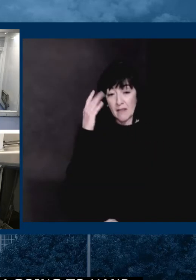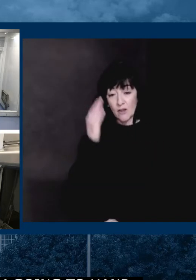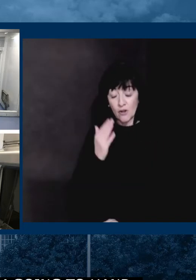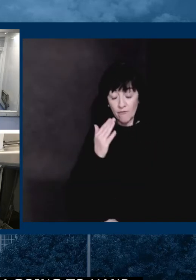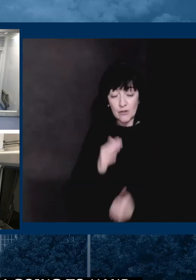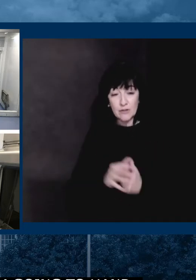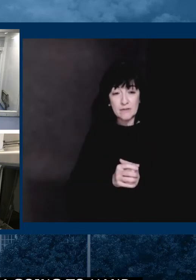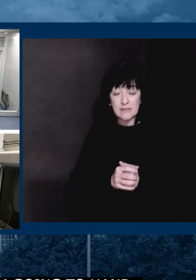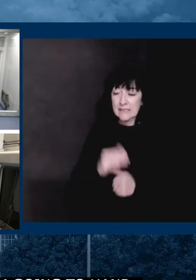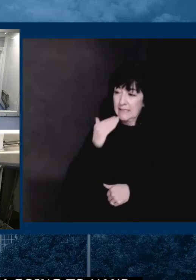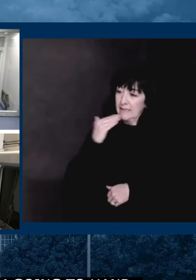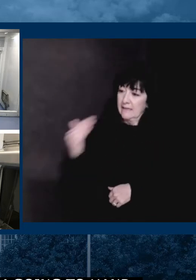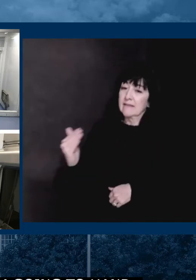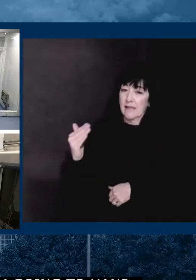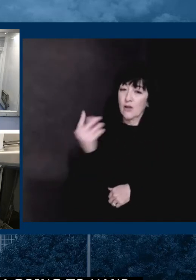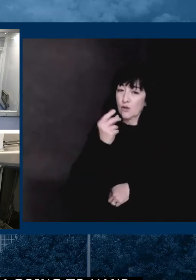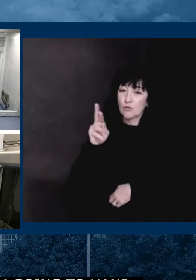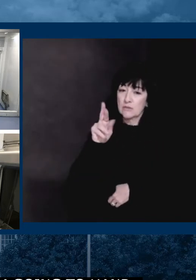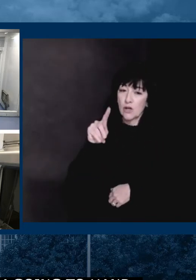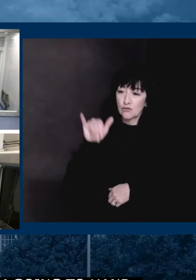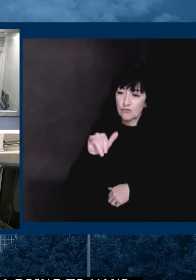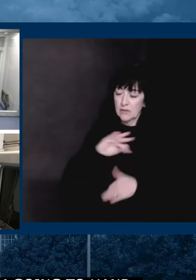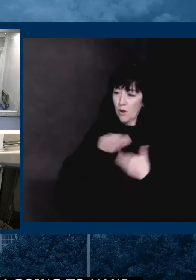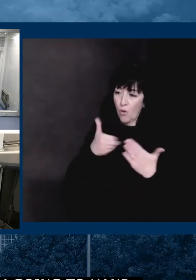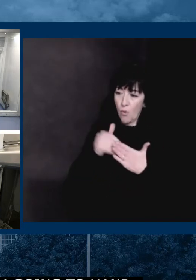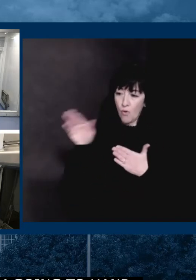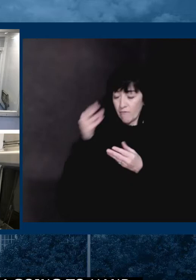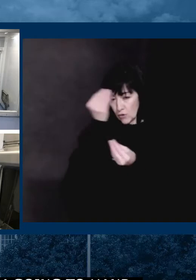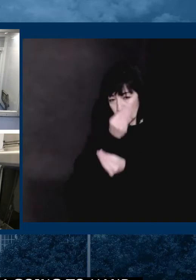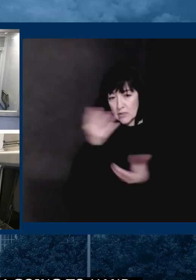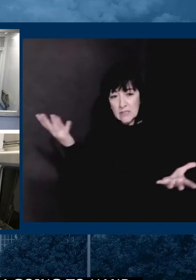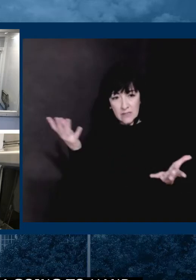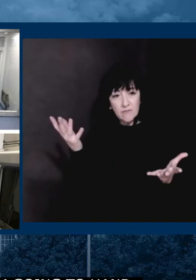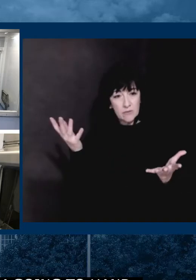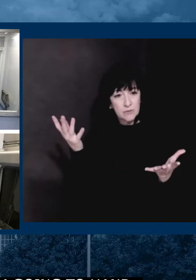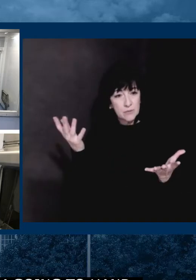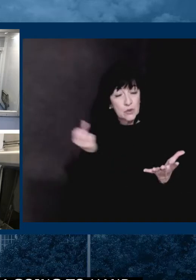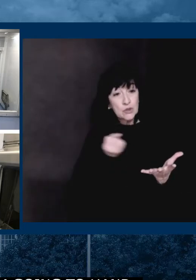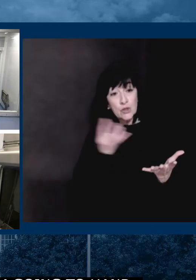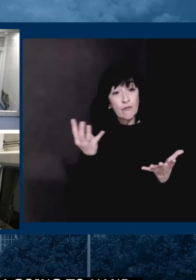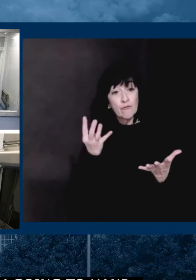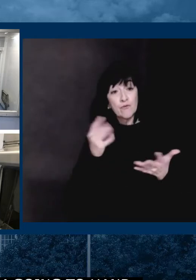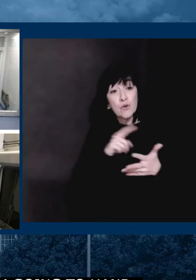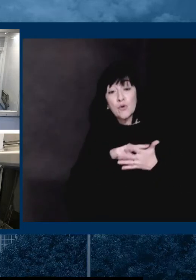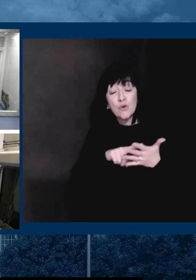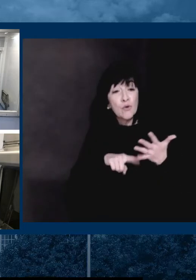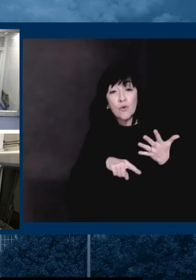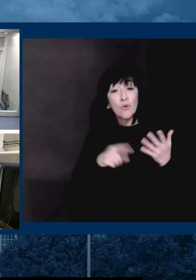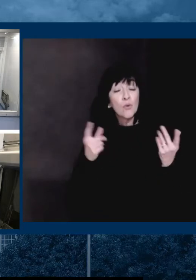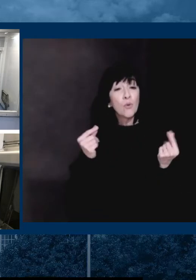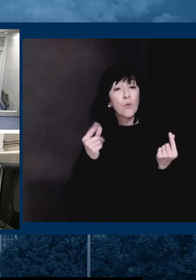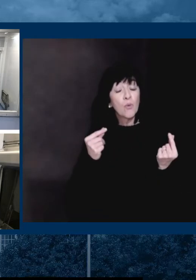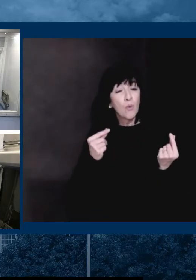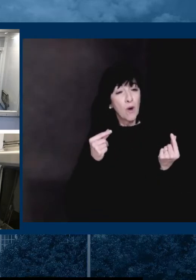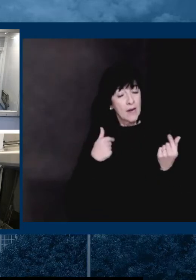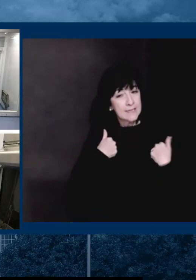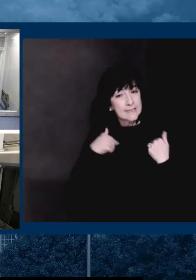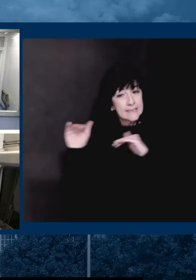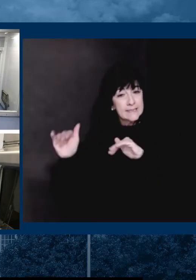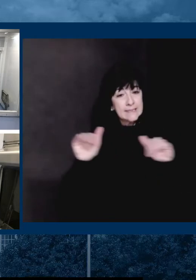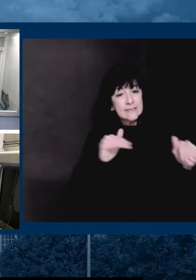Rattay, for that information. A couple of things that really stood out to me is prepare and plan for a safe New